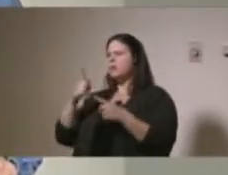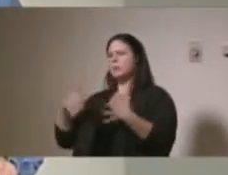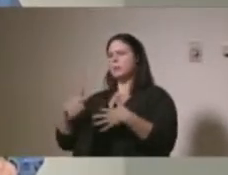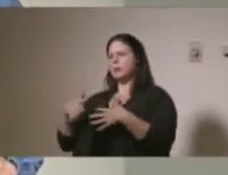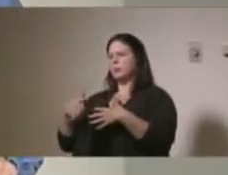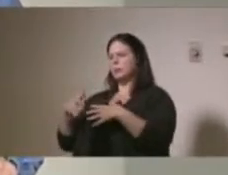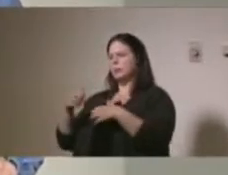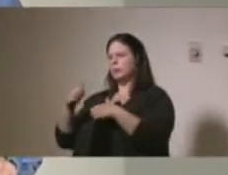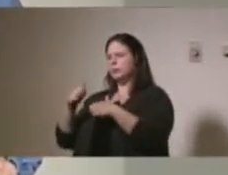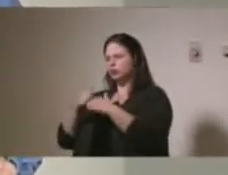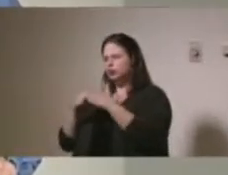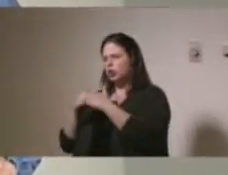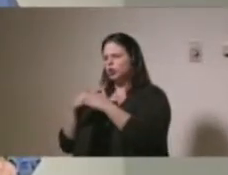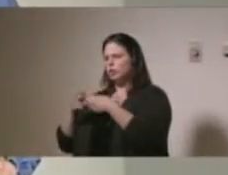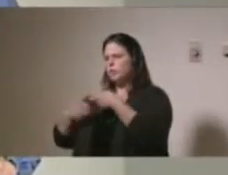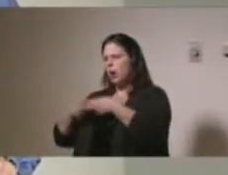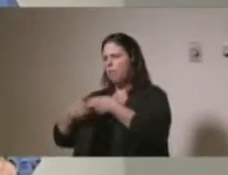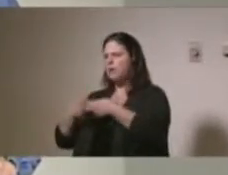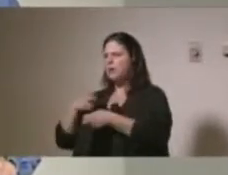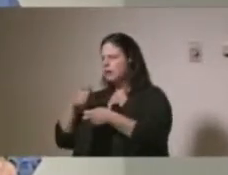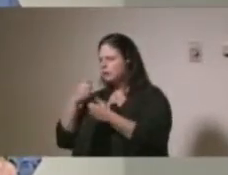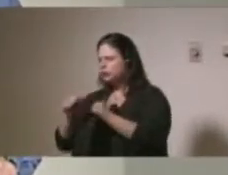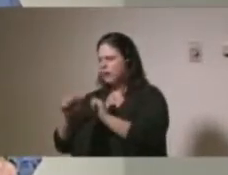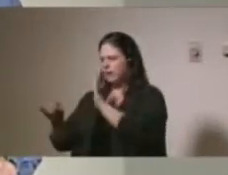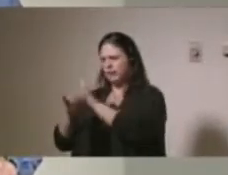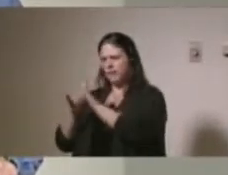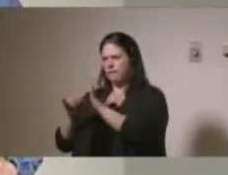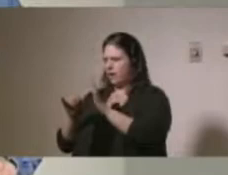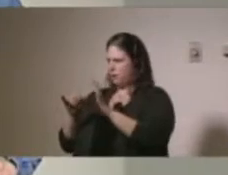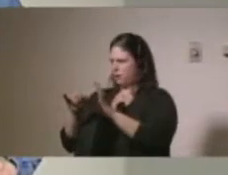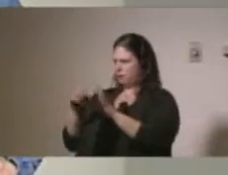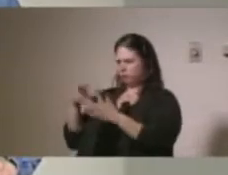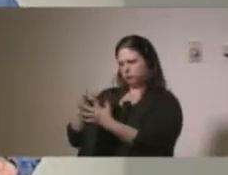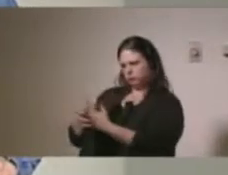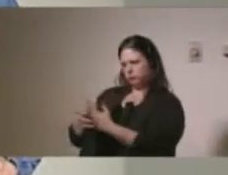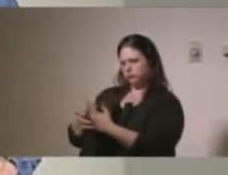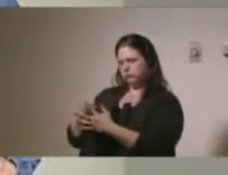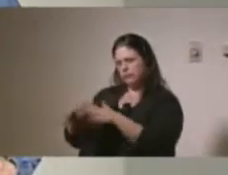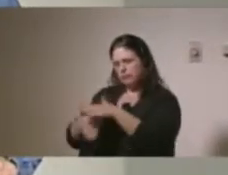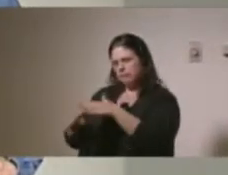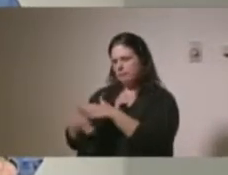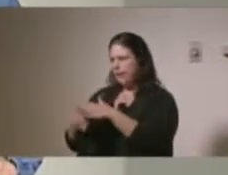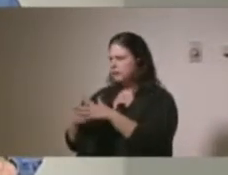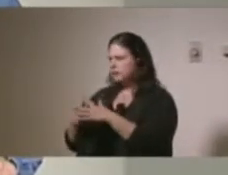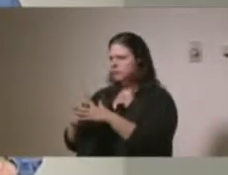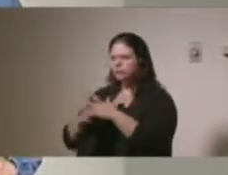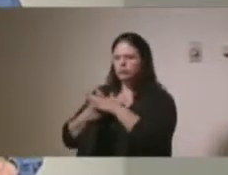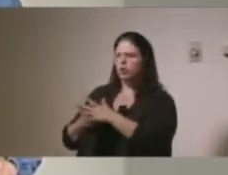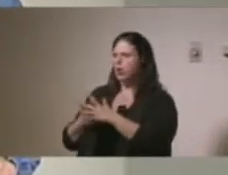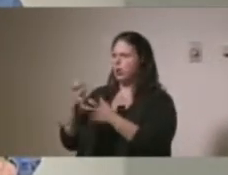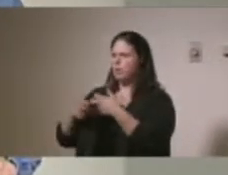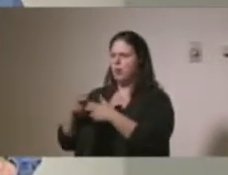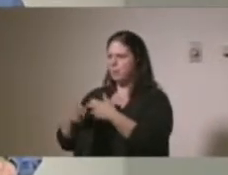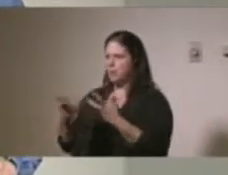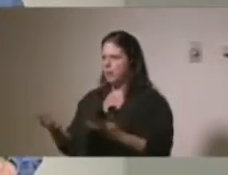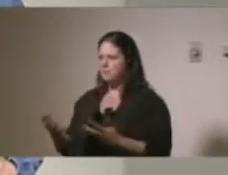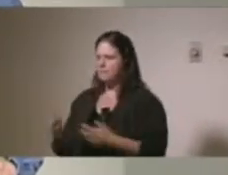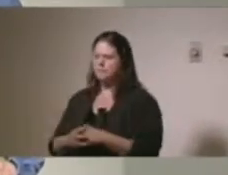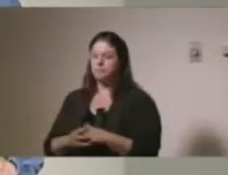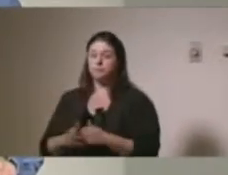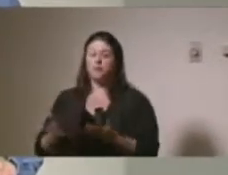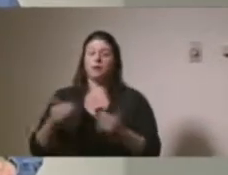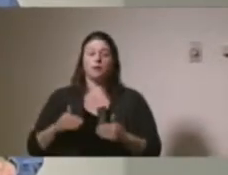and start identifying it for what it really is. Another point that I want to add is just the myth of the private